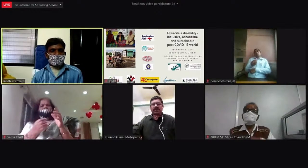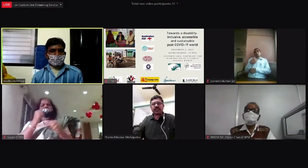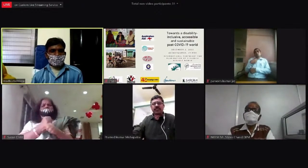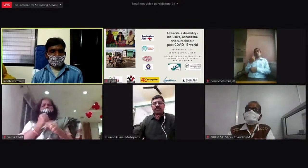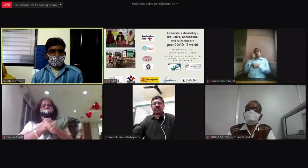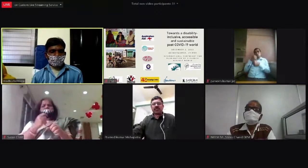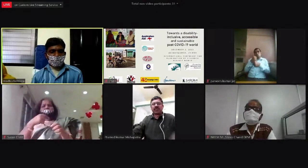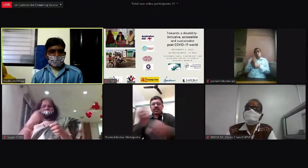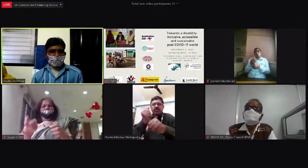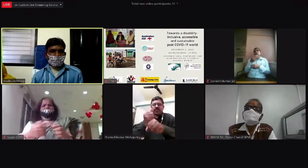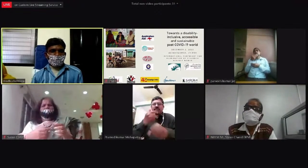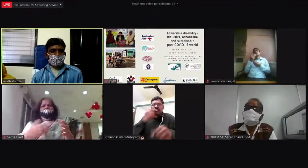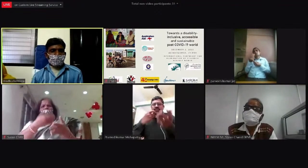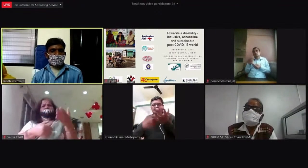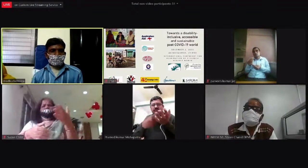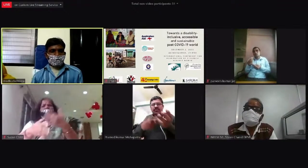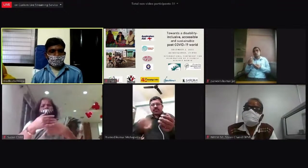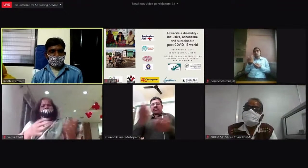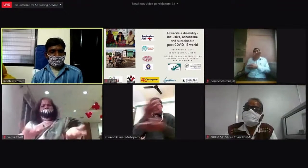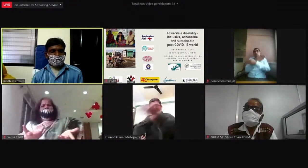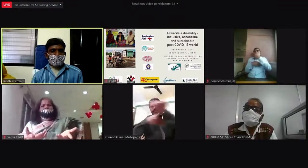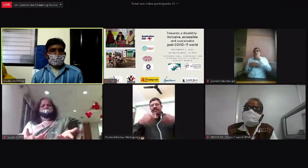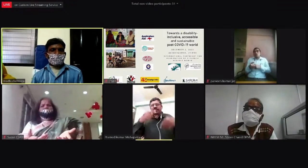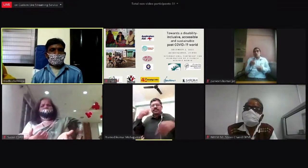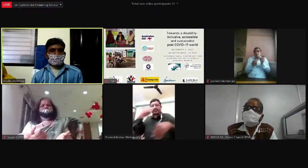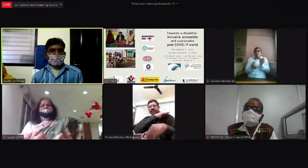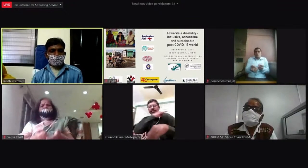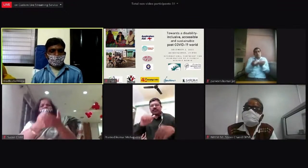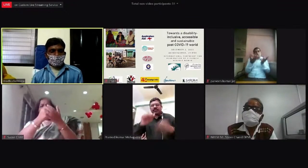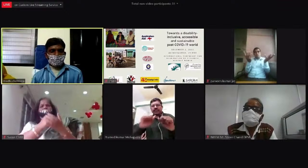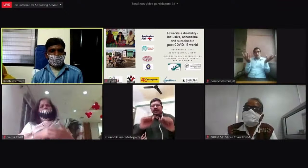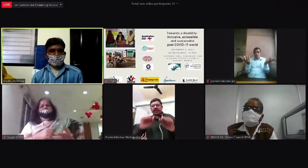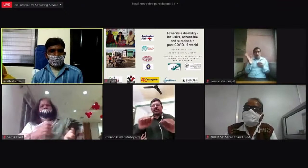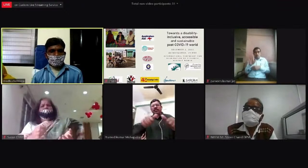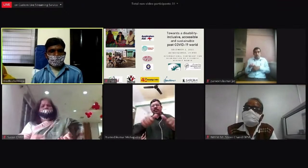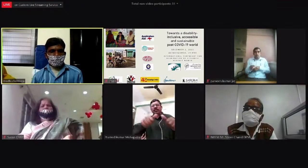the government that people who are differently able